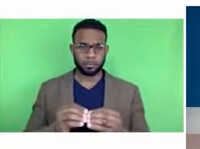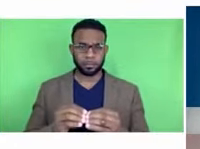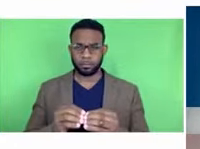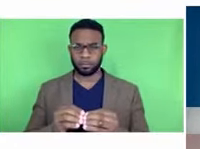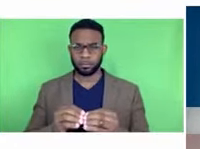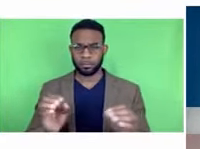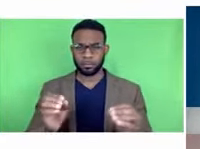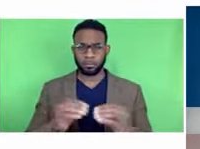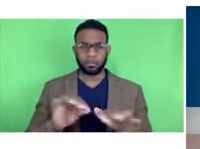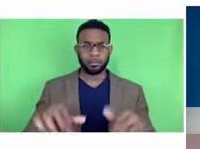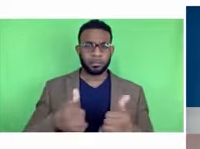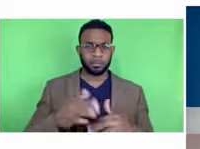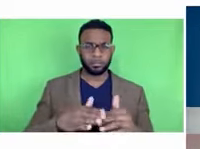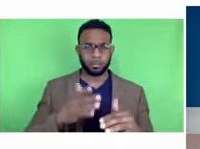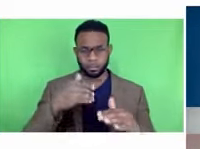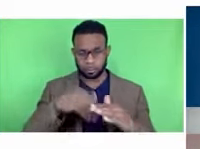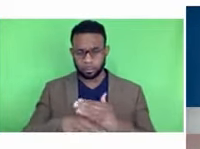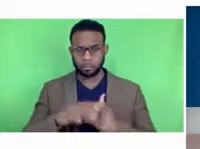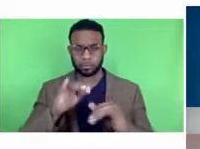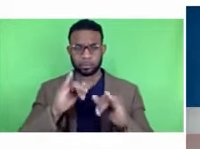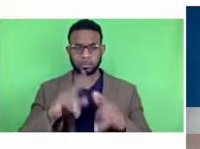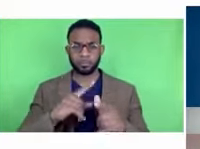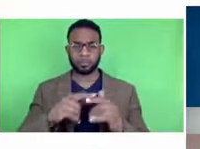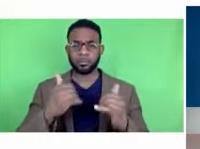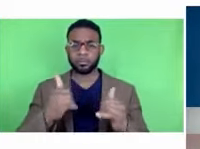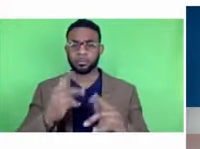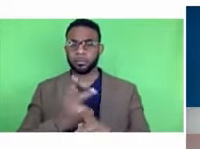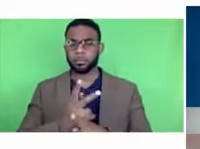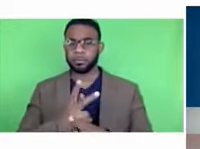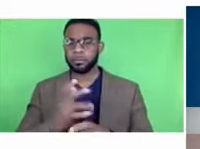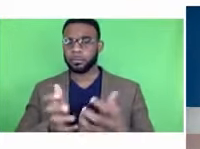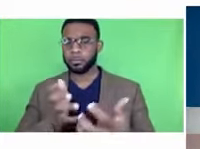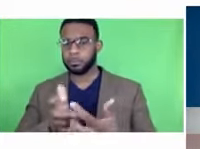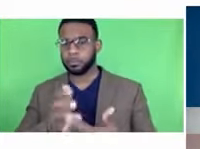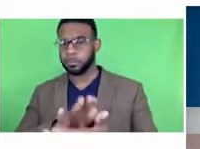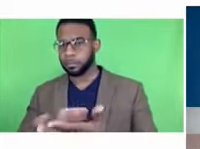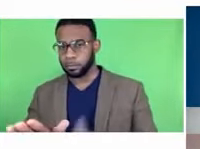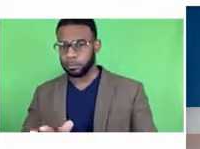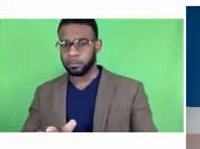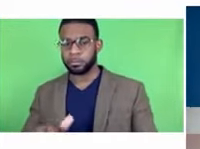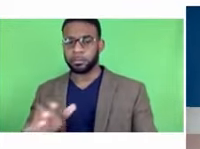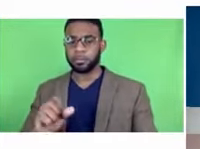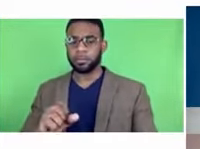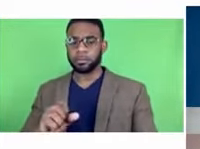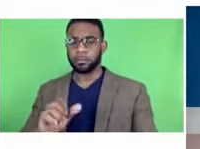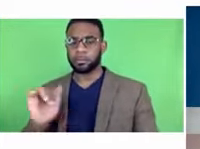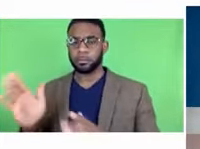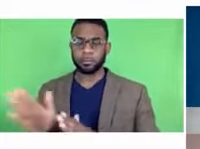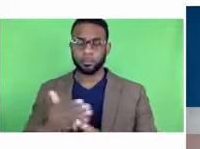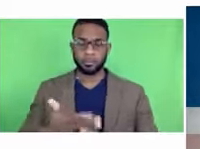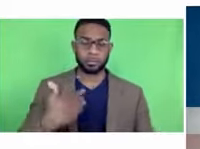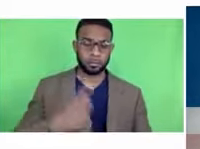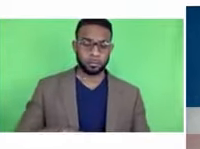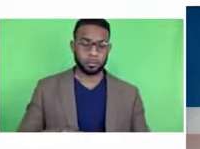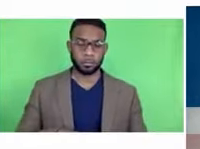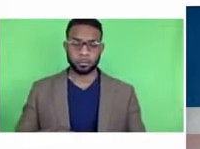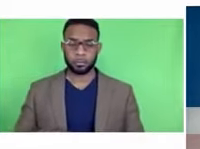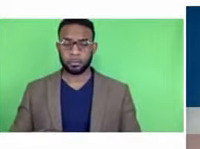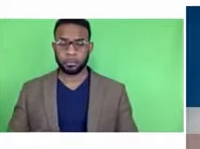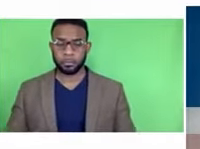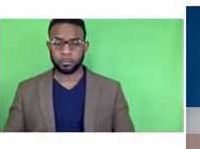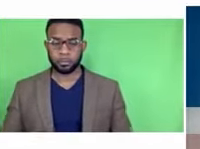nothing more challenging than going into the interview and then trying to figure out the accommodation. It's nice to be able to get that all prepared ahead of time. But